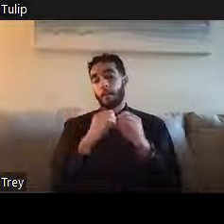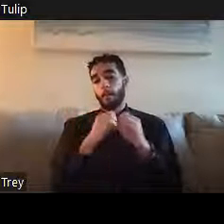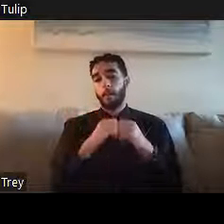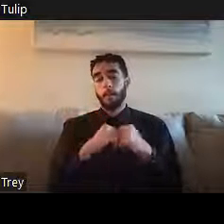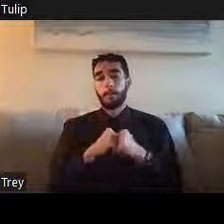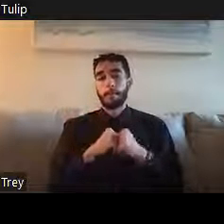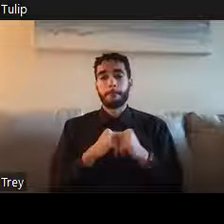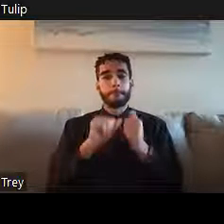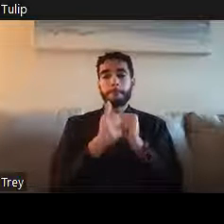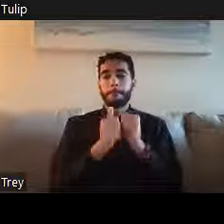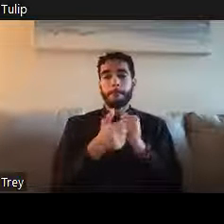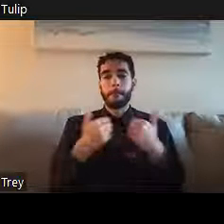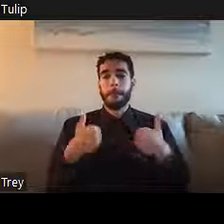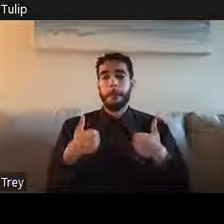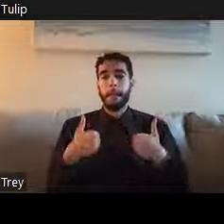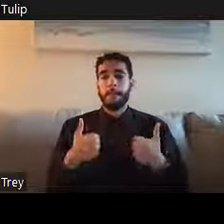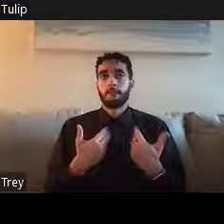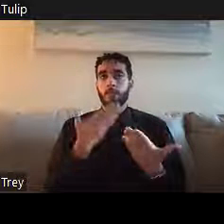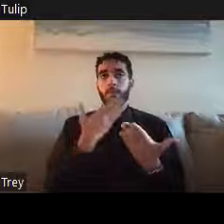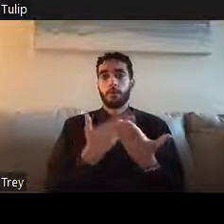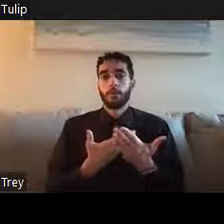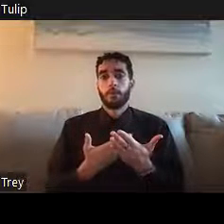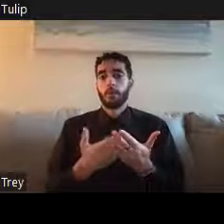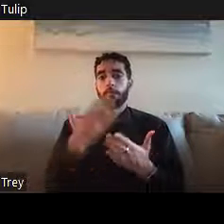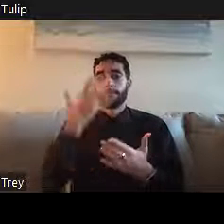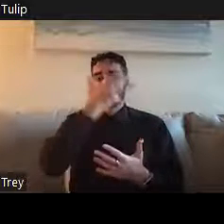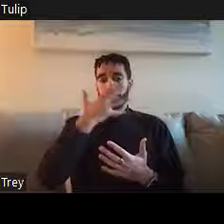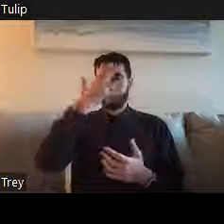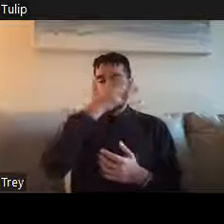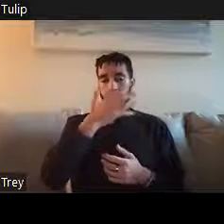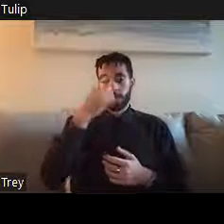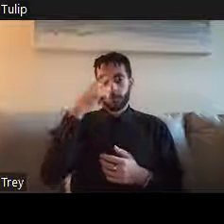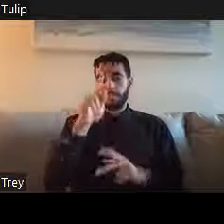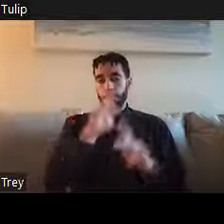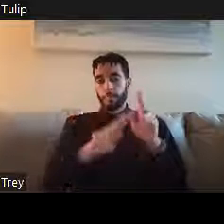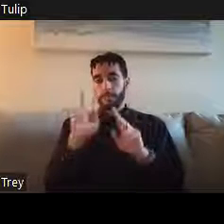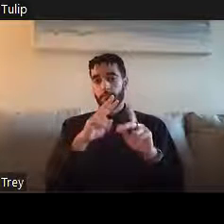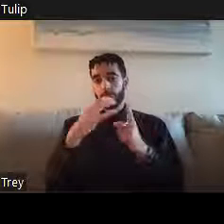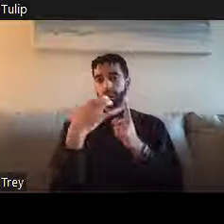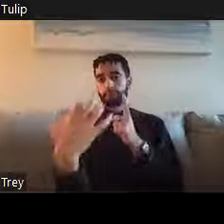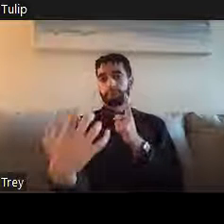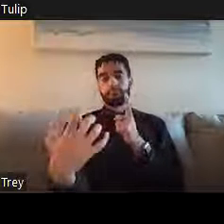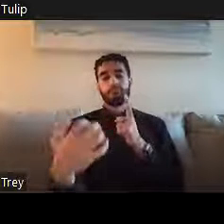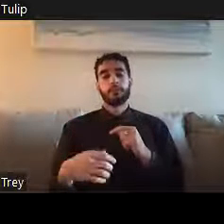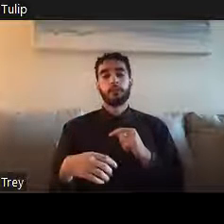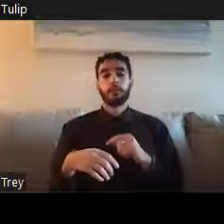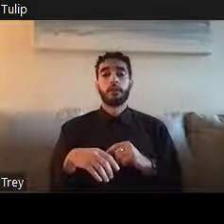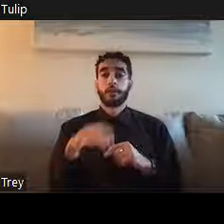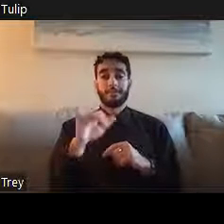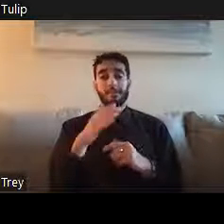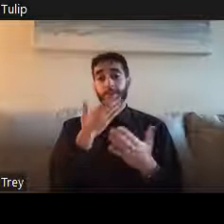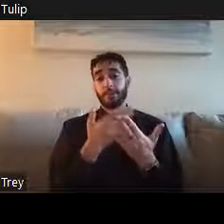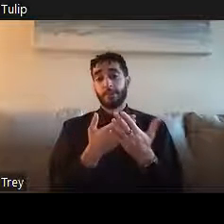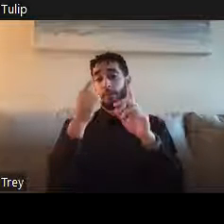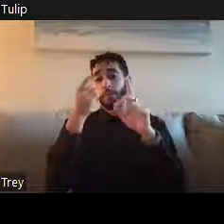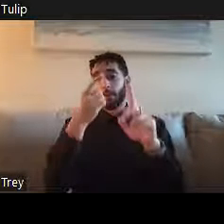we have a public-facing, consumer-directed, these were key goals in the Master Plan